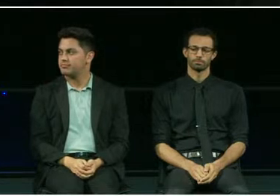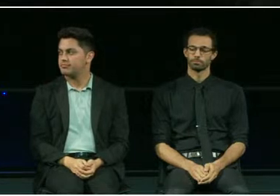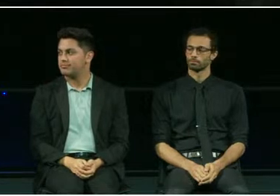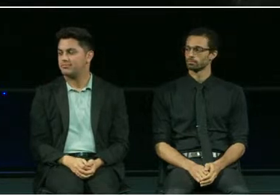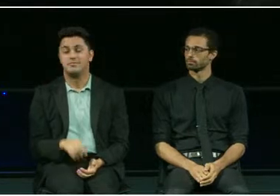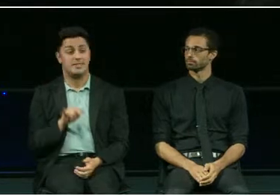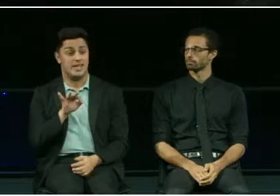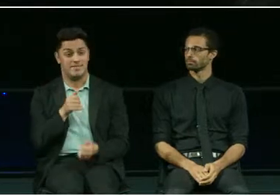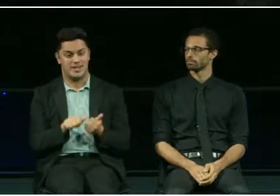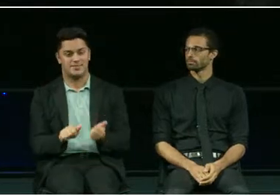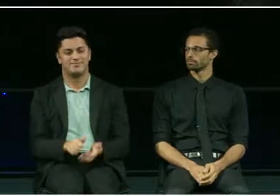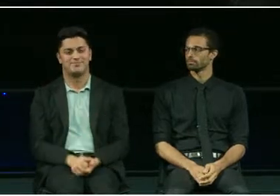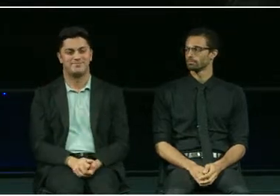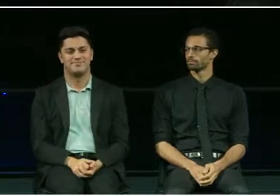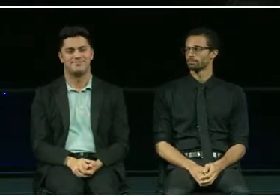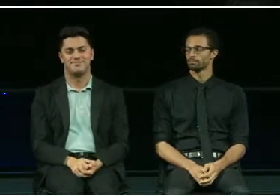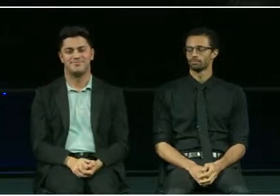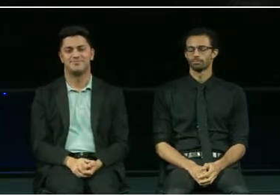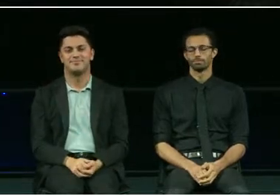if any?